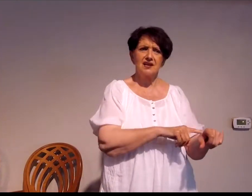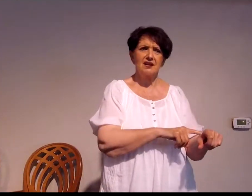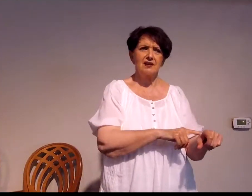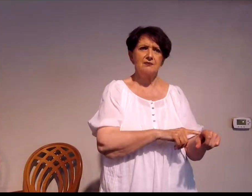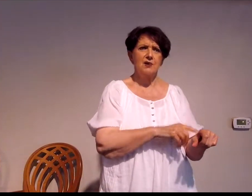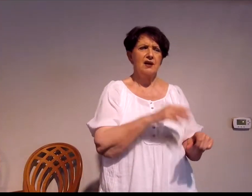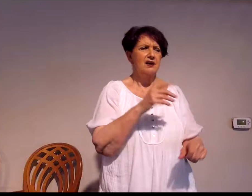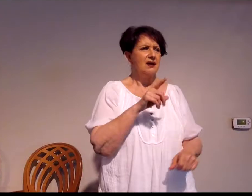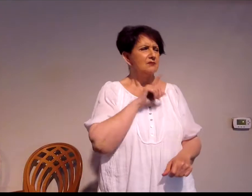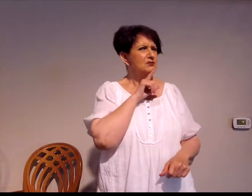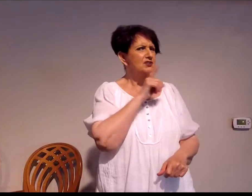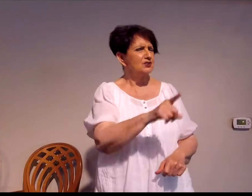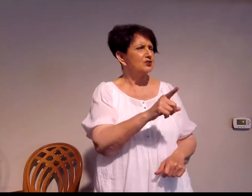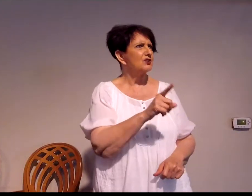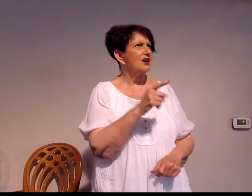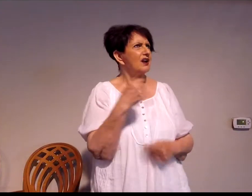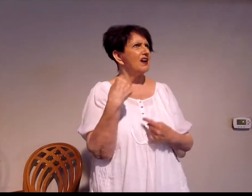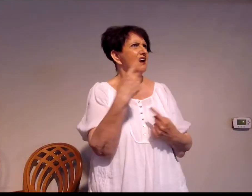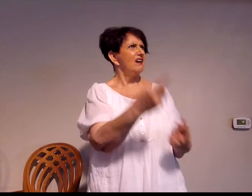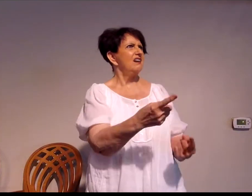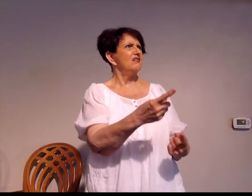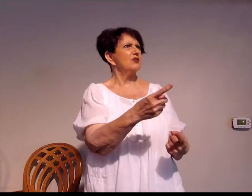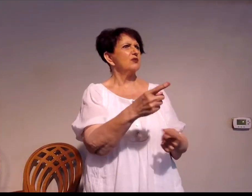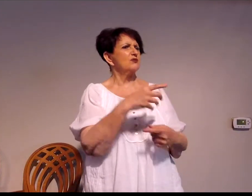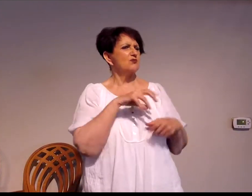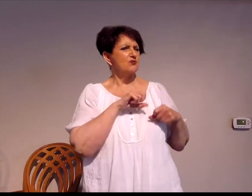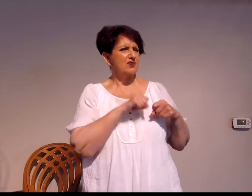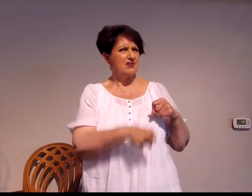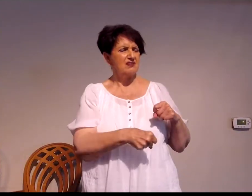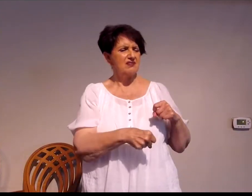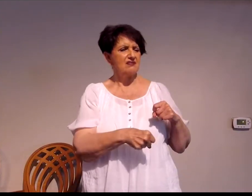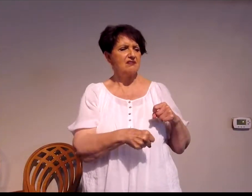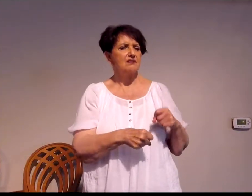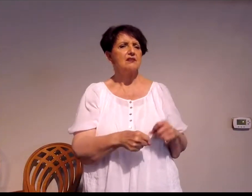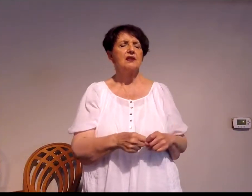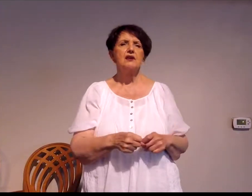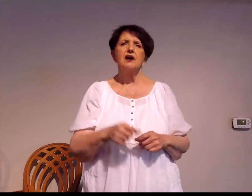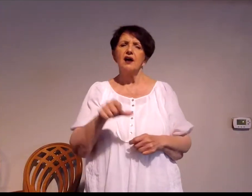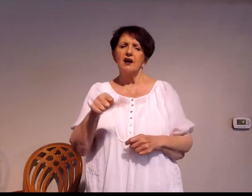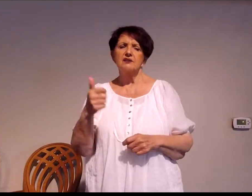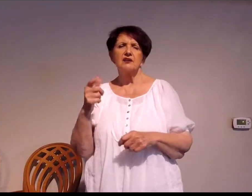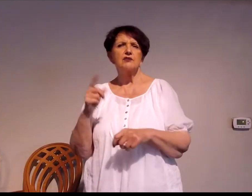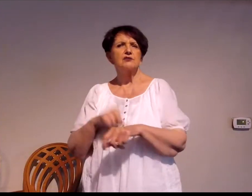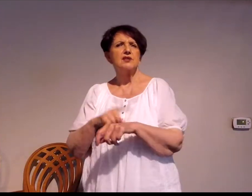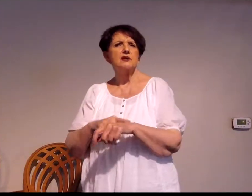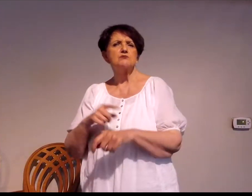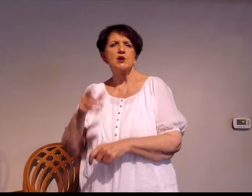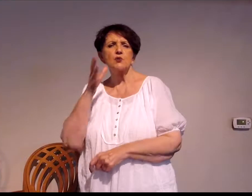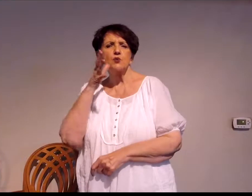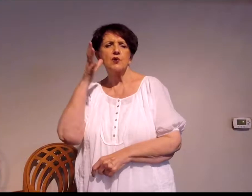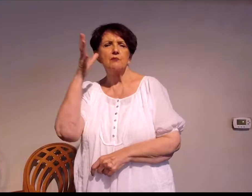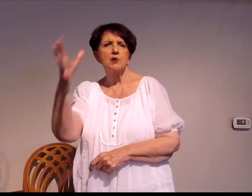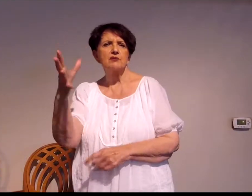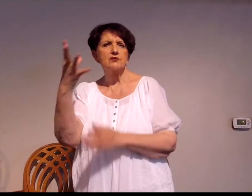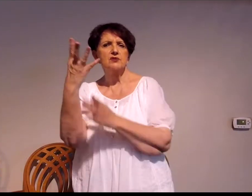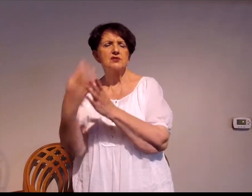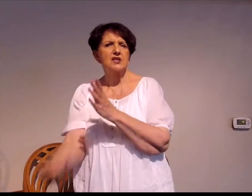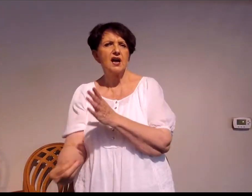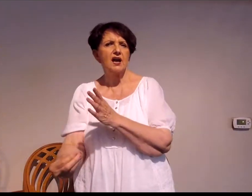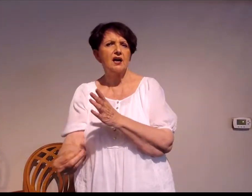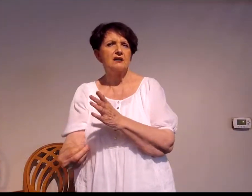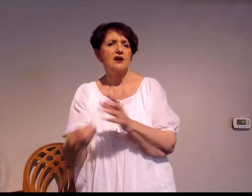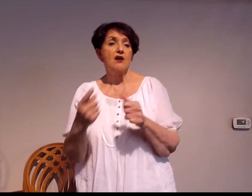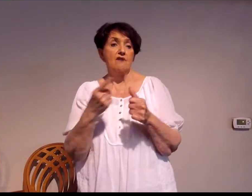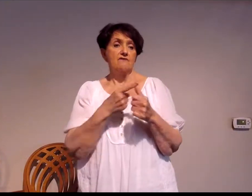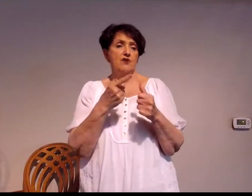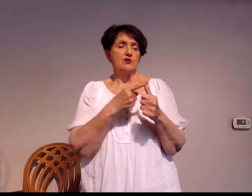that. Another time was when I lost my grandmother at an early age. And I lost her